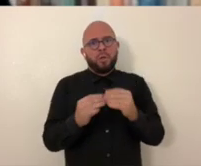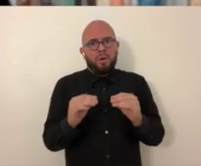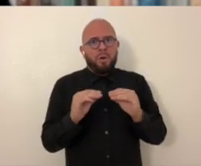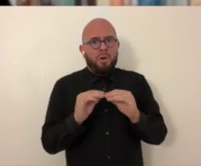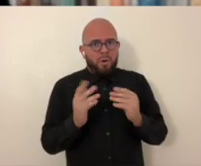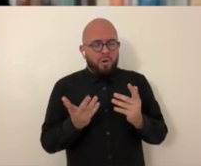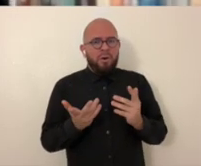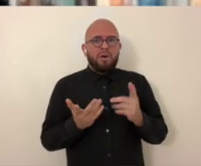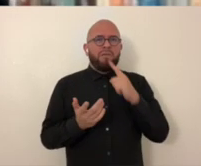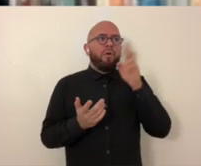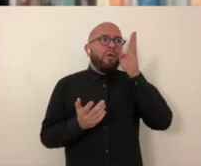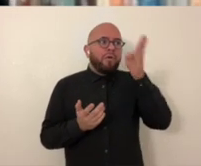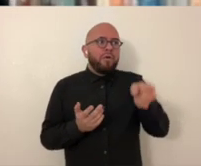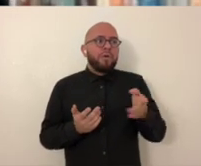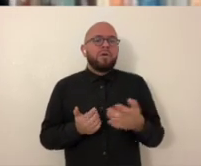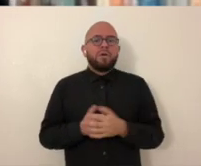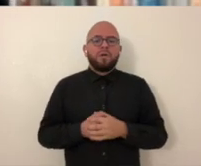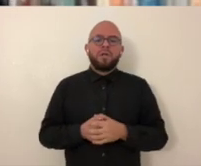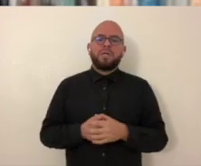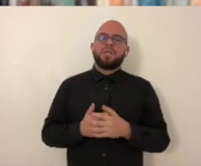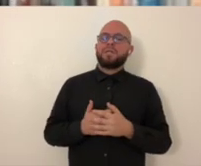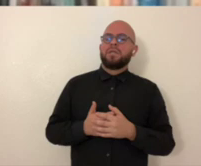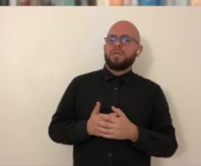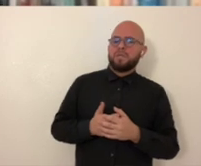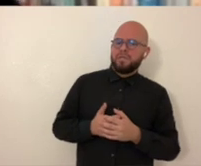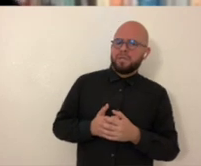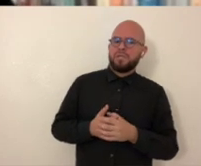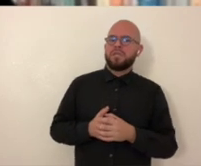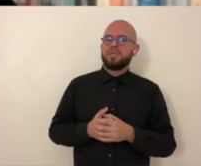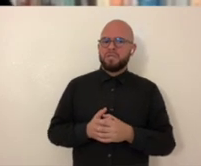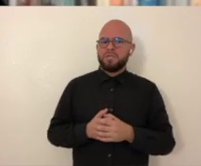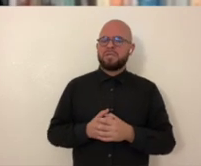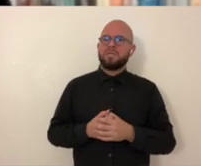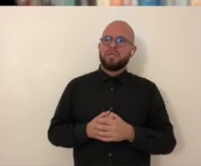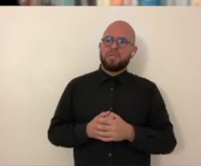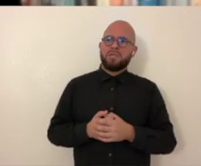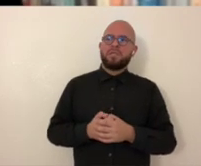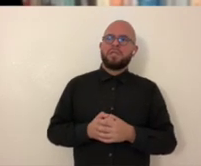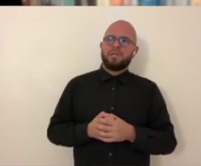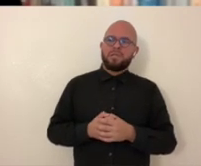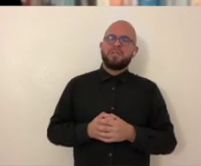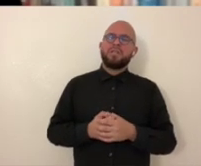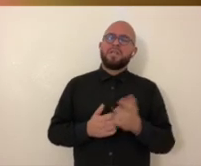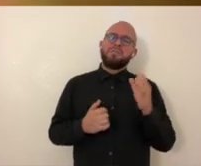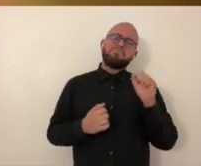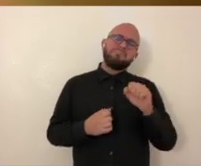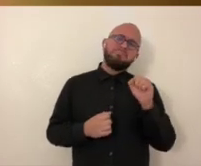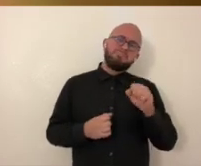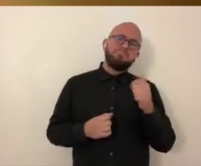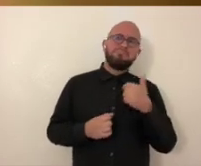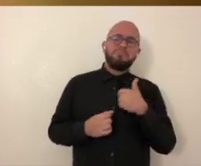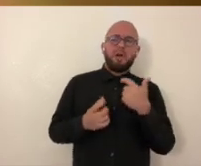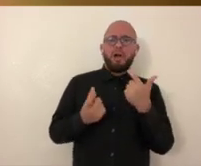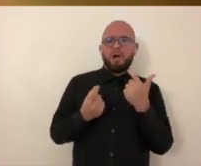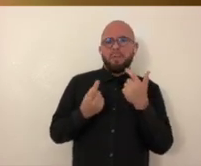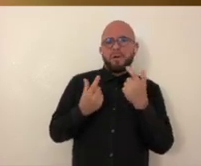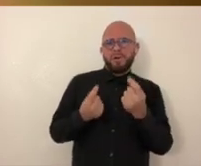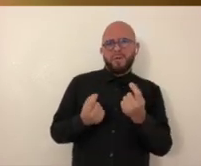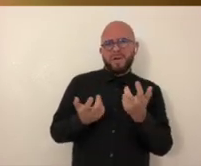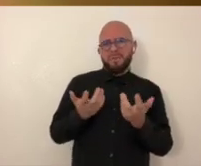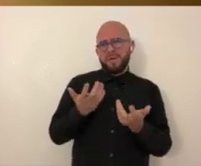something else that you'd like to really like to do more of for future artworks? Yes, I've